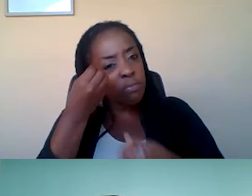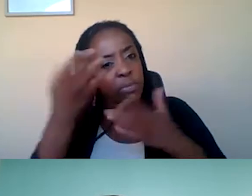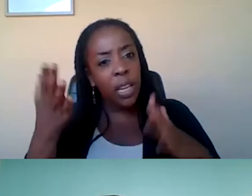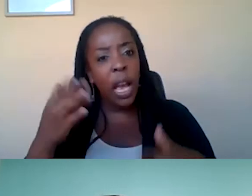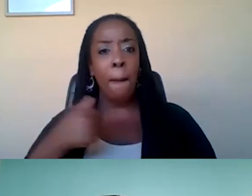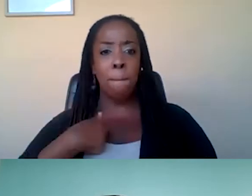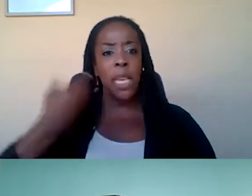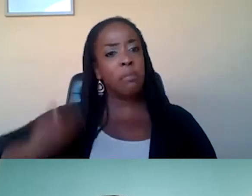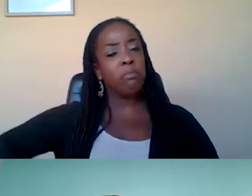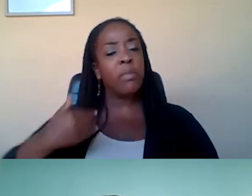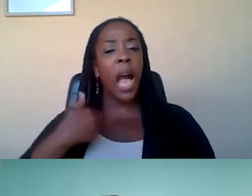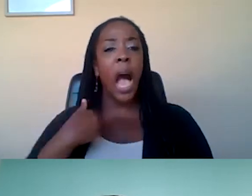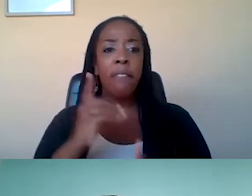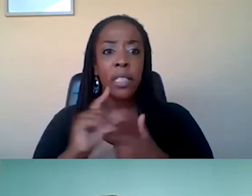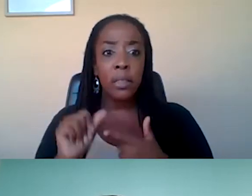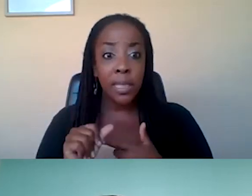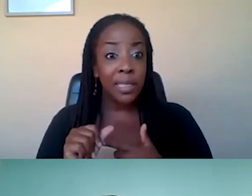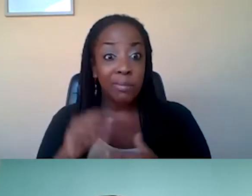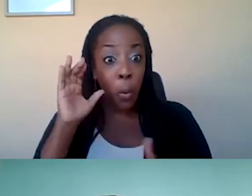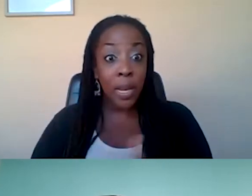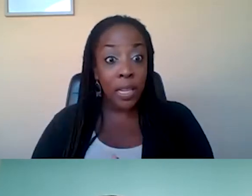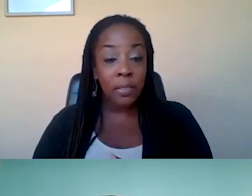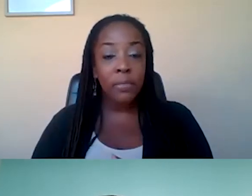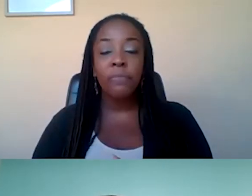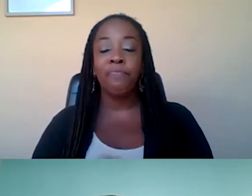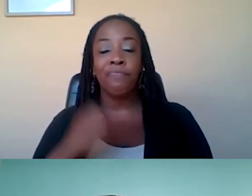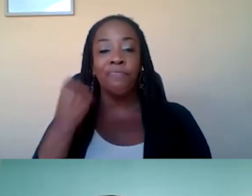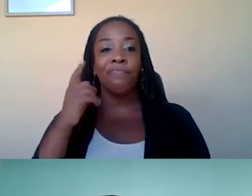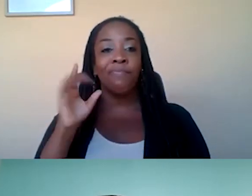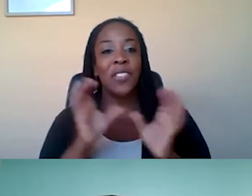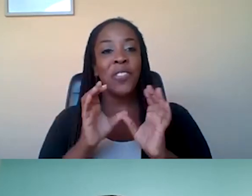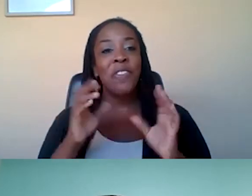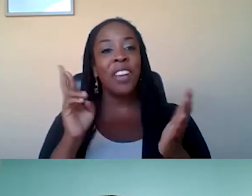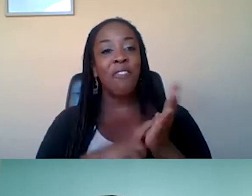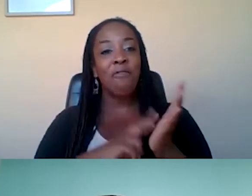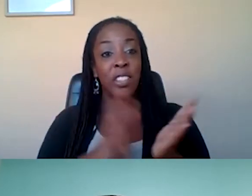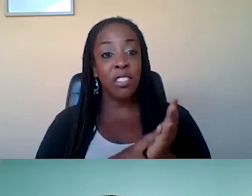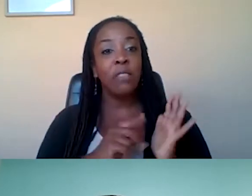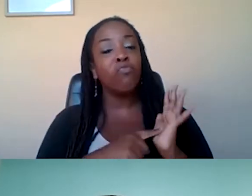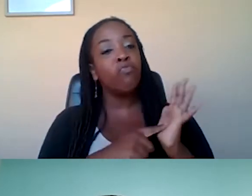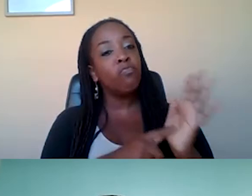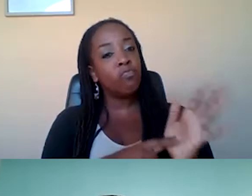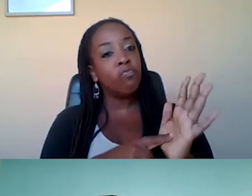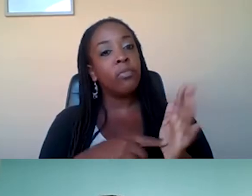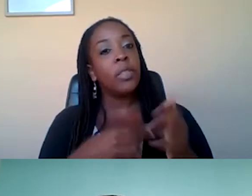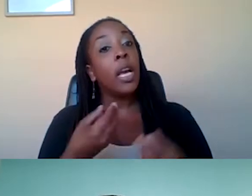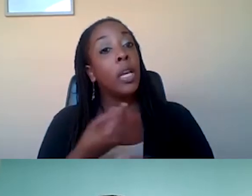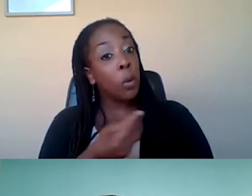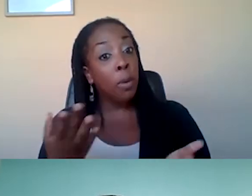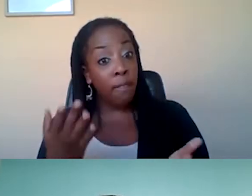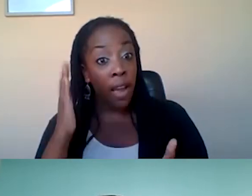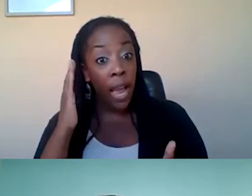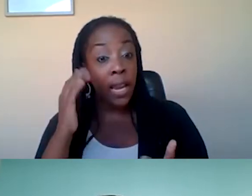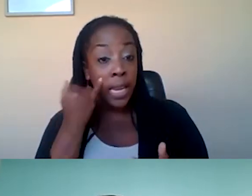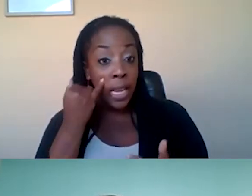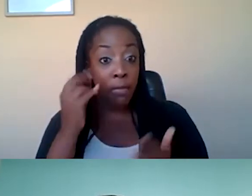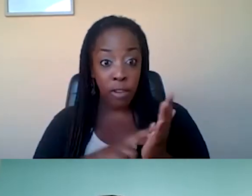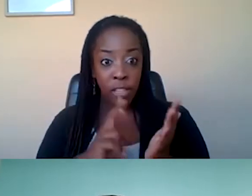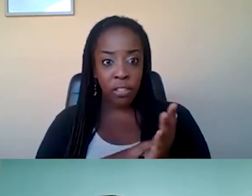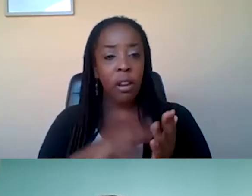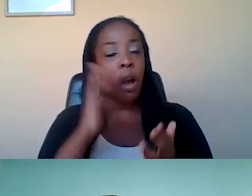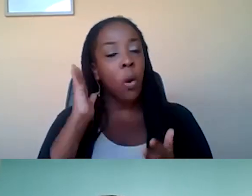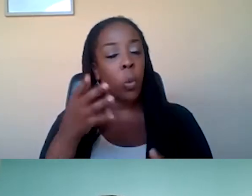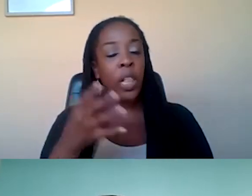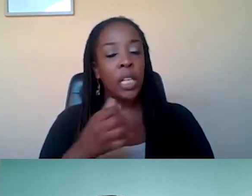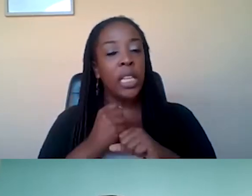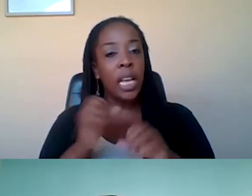a disability, they won't believe. So this certificate of registration will be provided to persons with disabilities who register, and